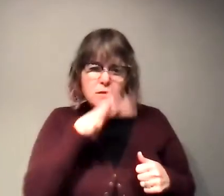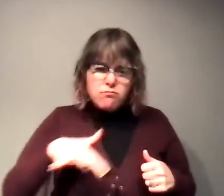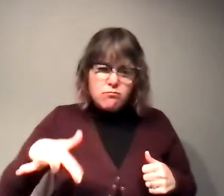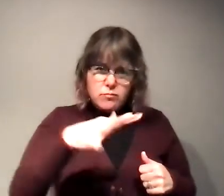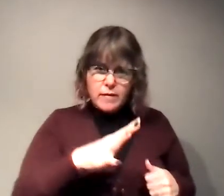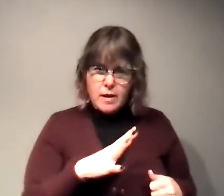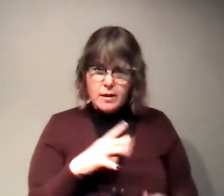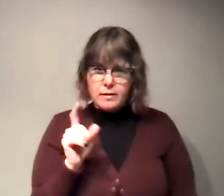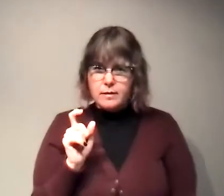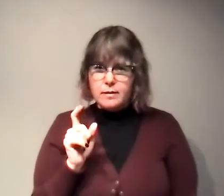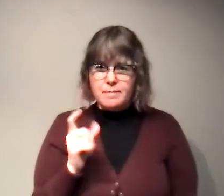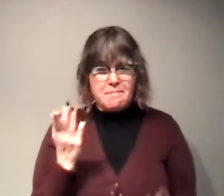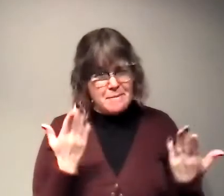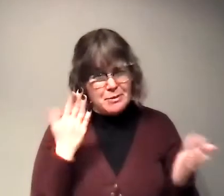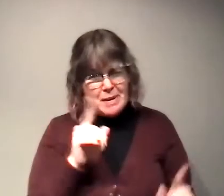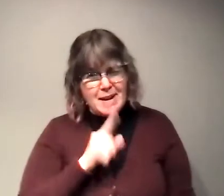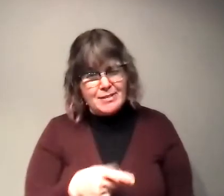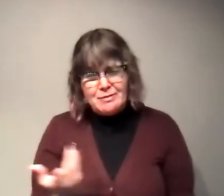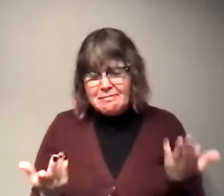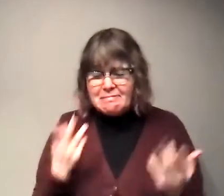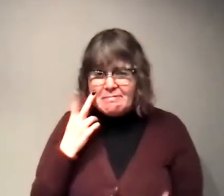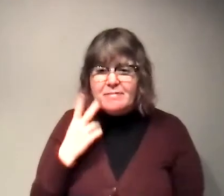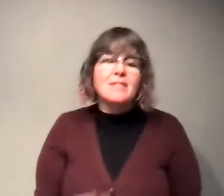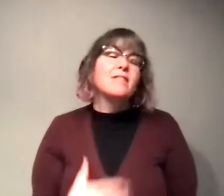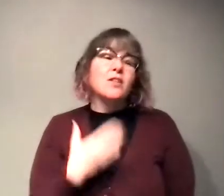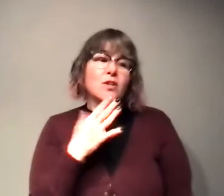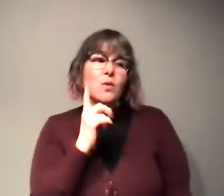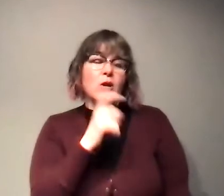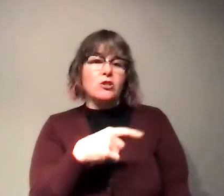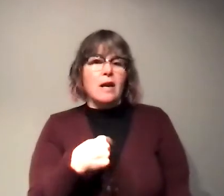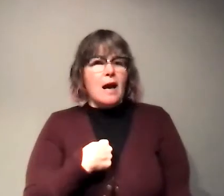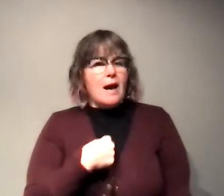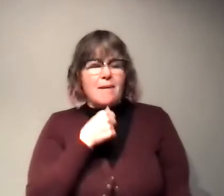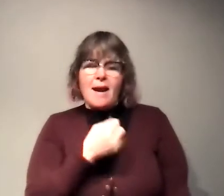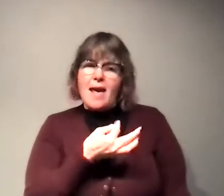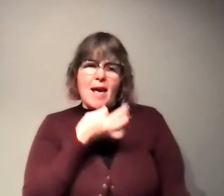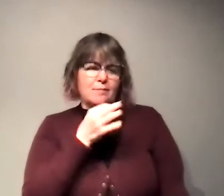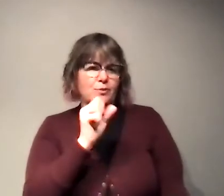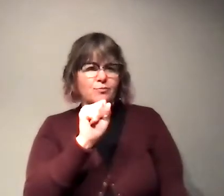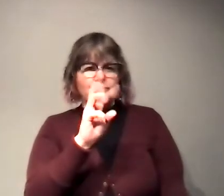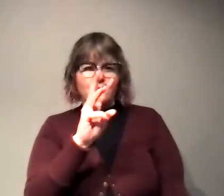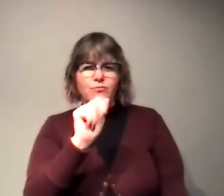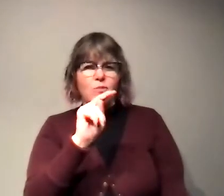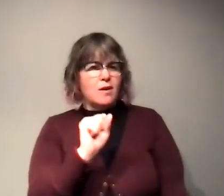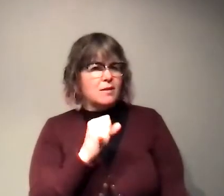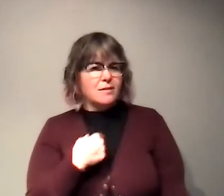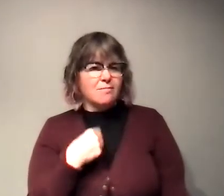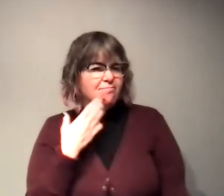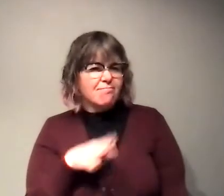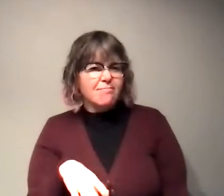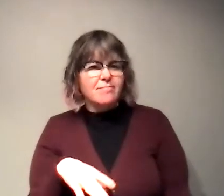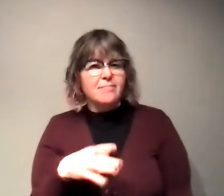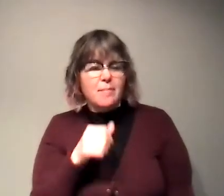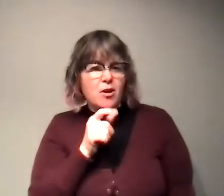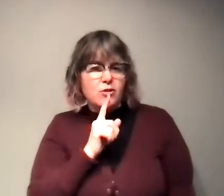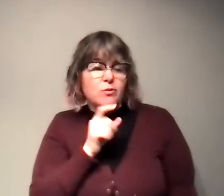don't necessarily expect you to know the answer to that, but if you do, that's great. That's a great question. I'm actually not an expert on swans, so I'm not sure, but I bet that's something we